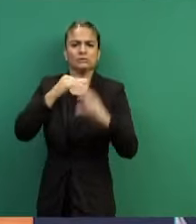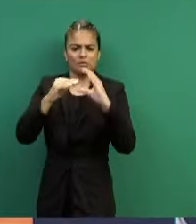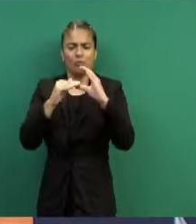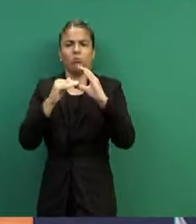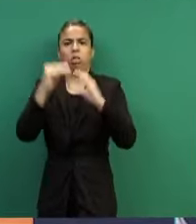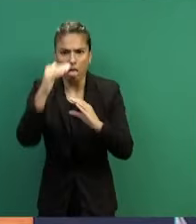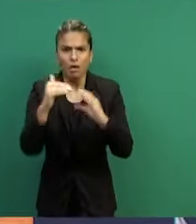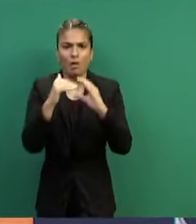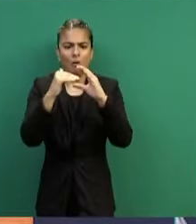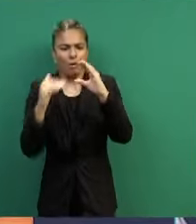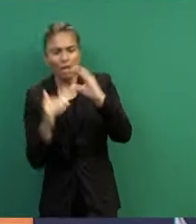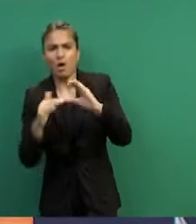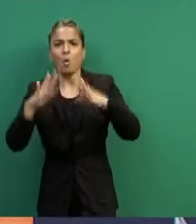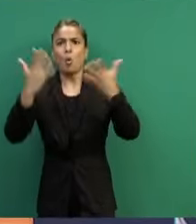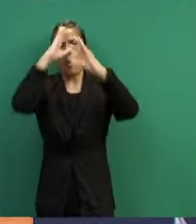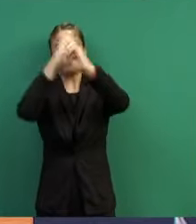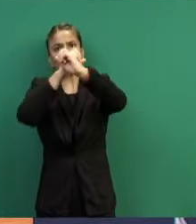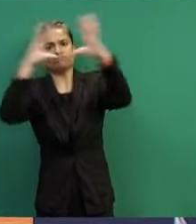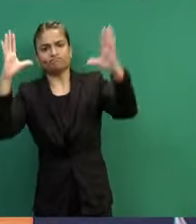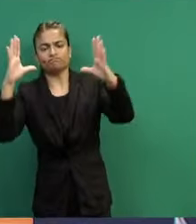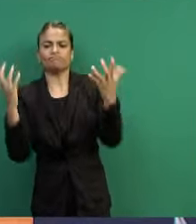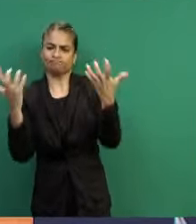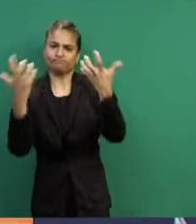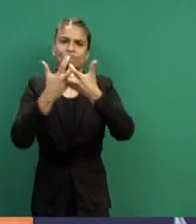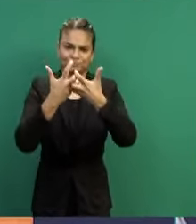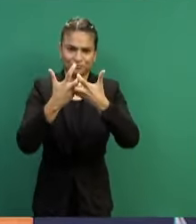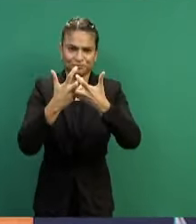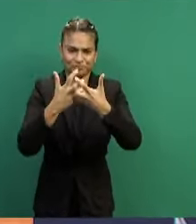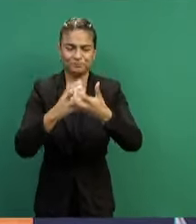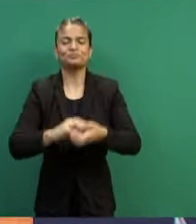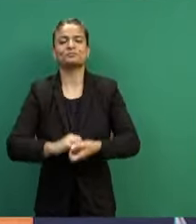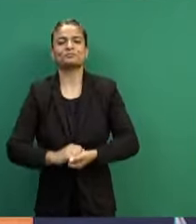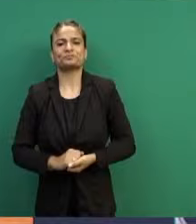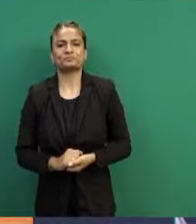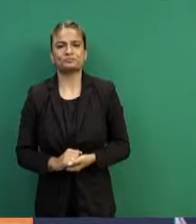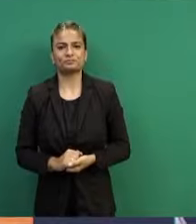de-anchoring inflation expectations.